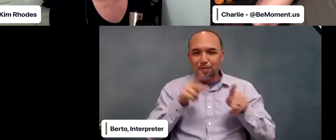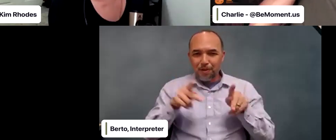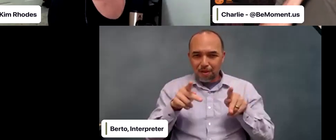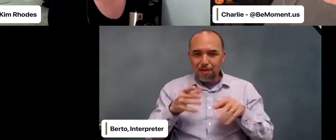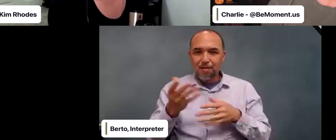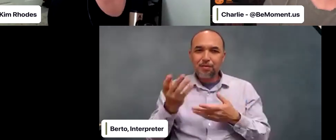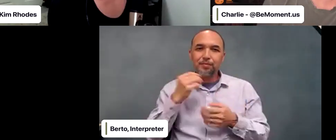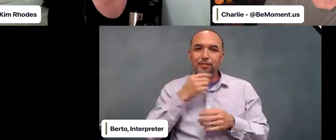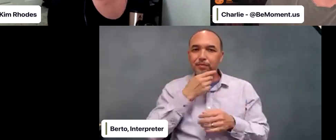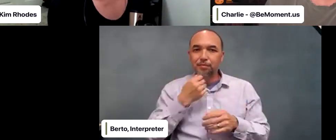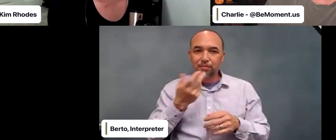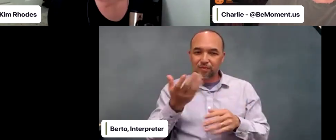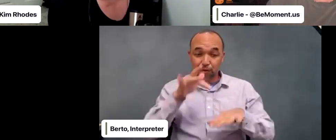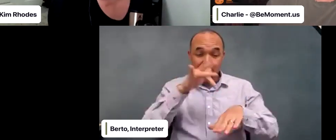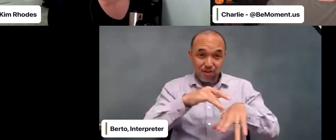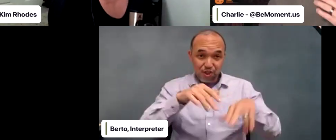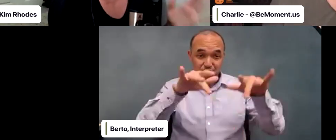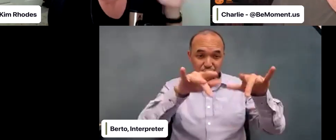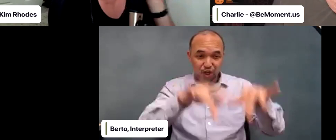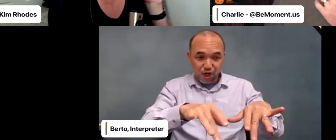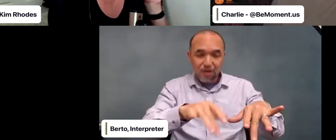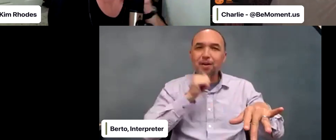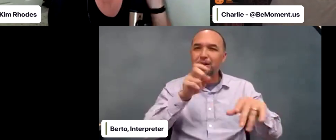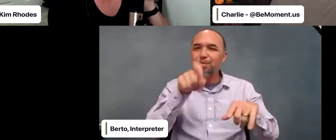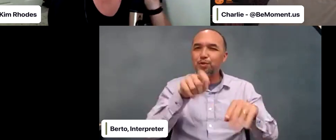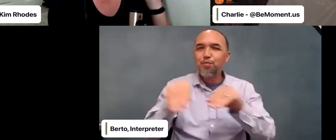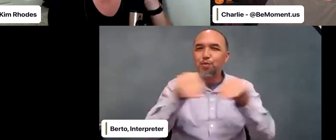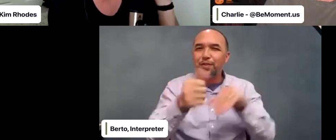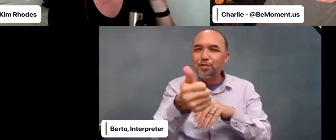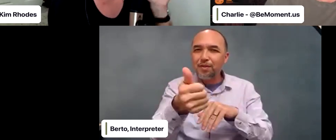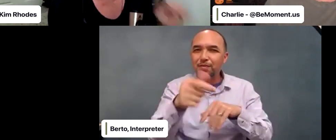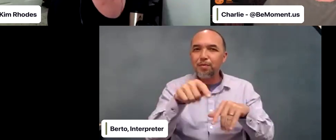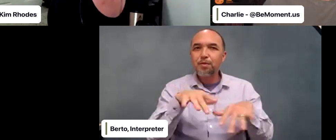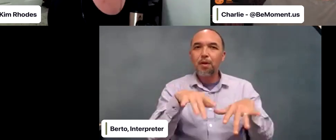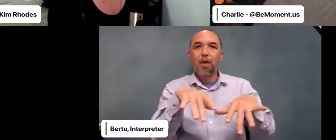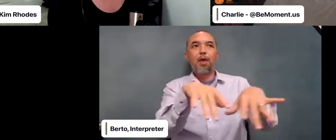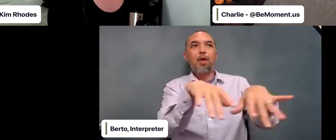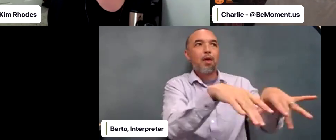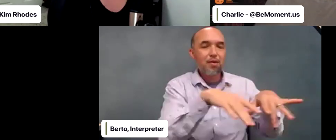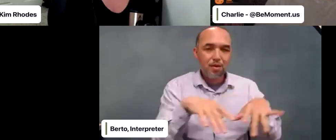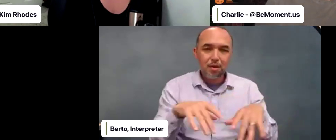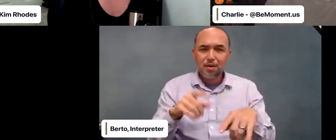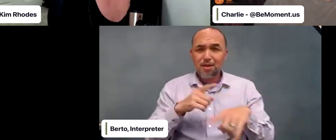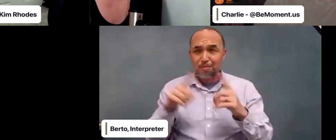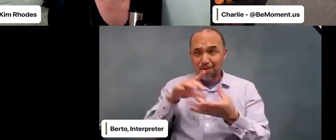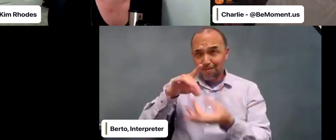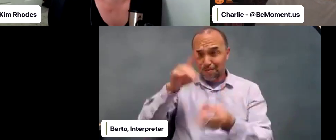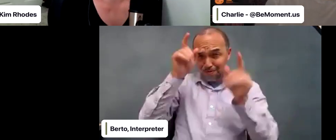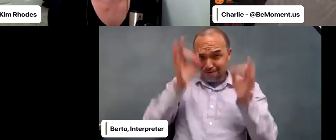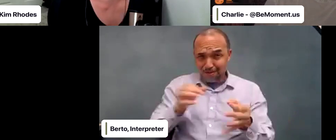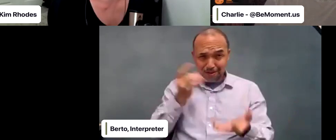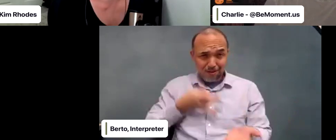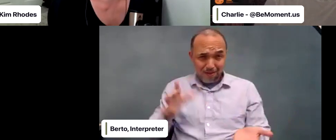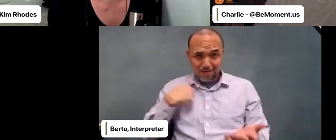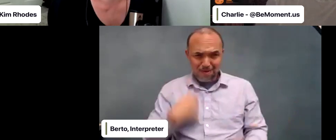everybody decided, sure, the spirits don't like Kim. Like, that's still, I'm not buying any of this. They said,